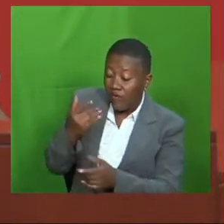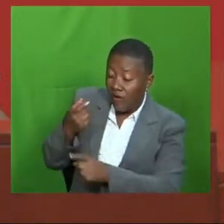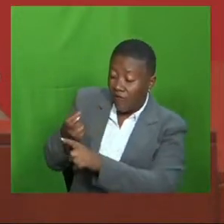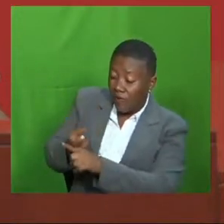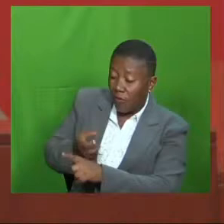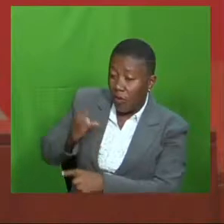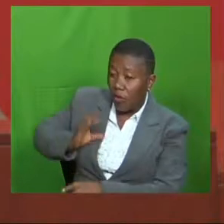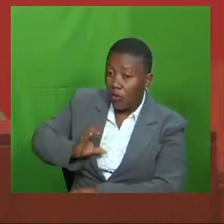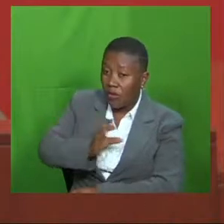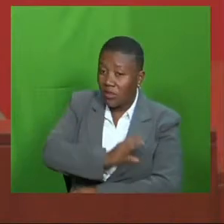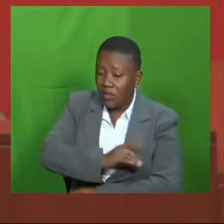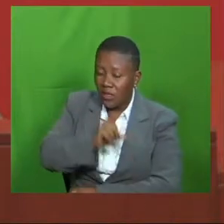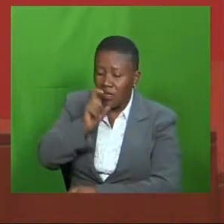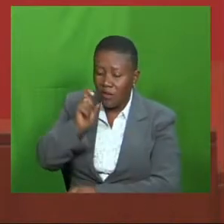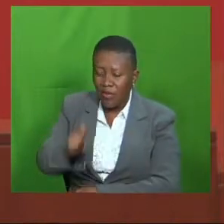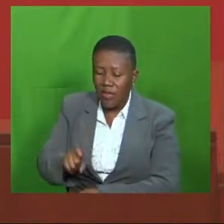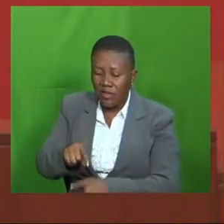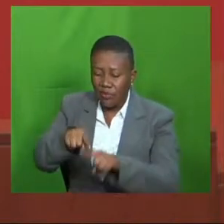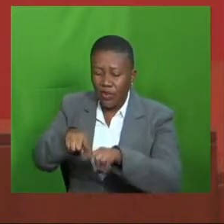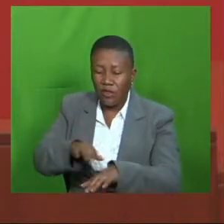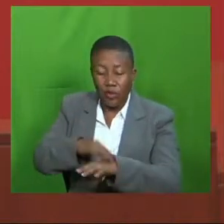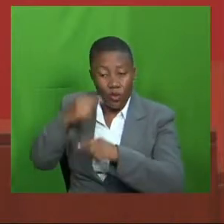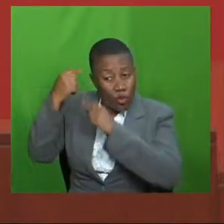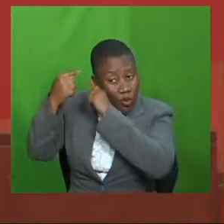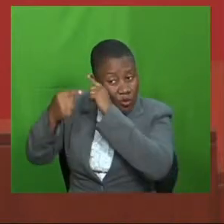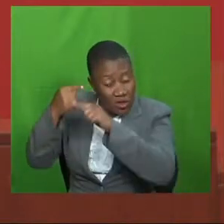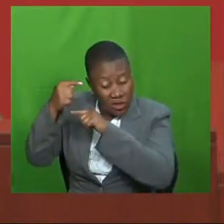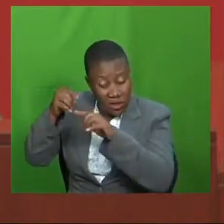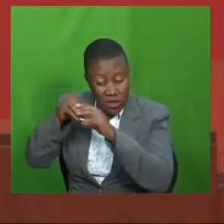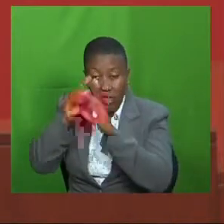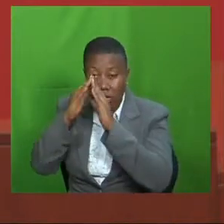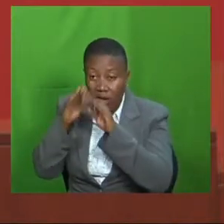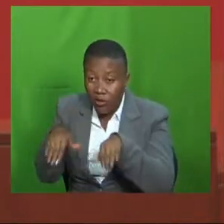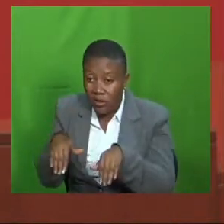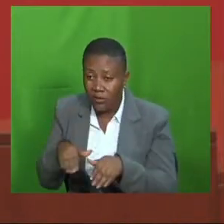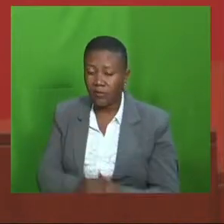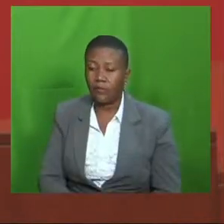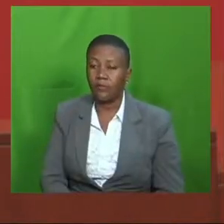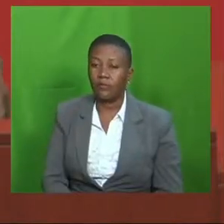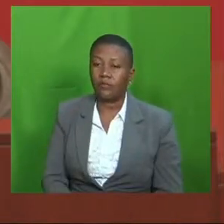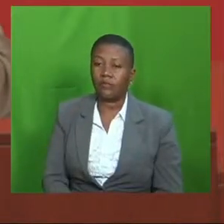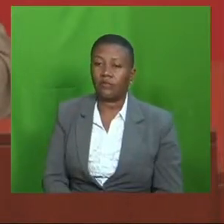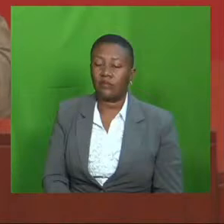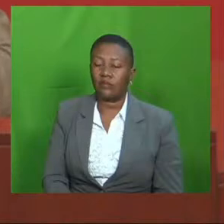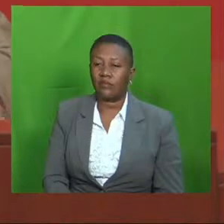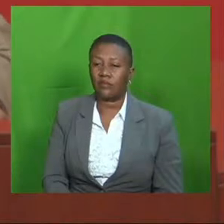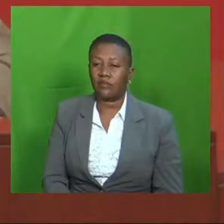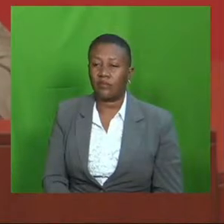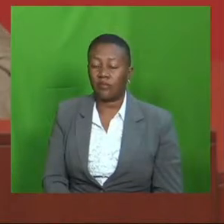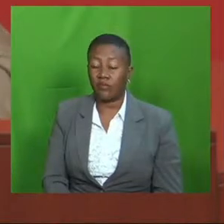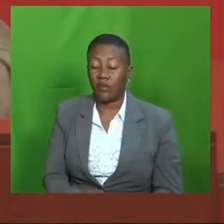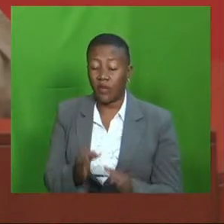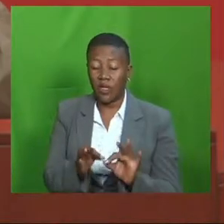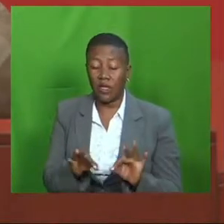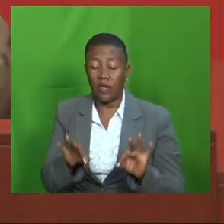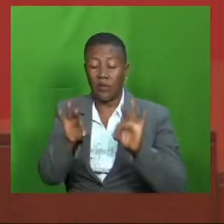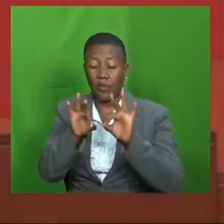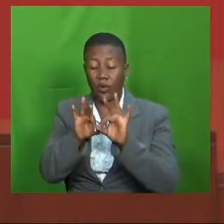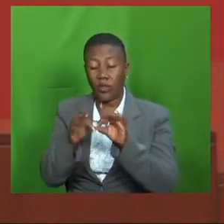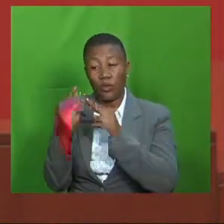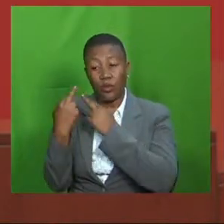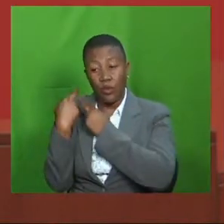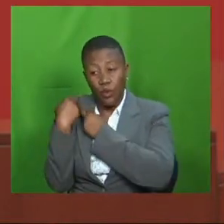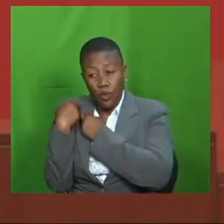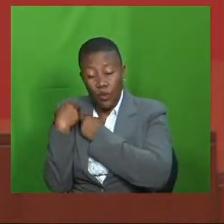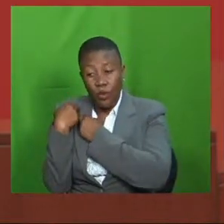to the consideration of the House, and that the plenary plays an important role